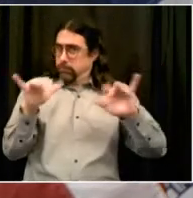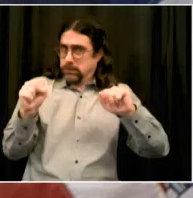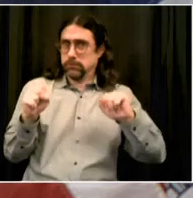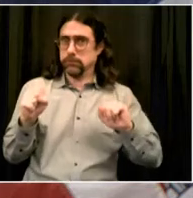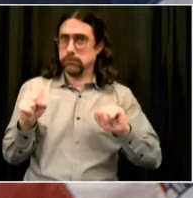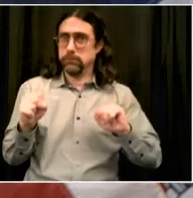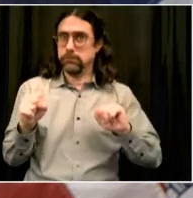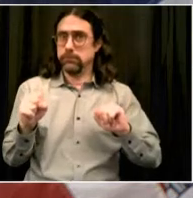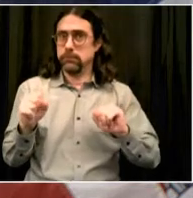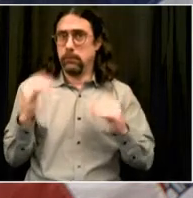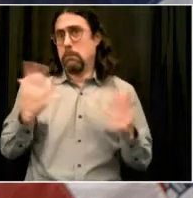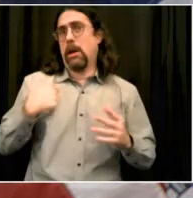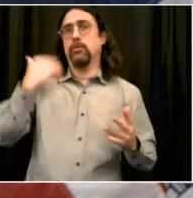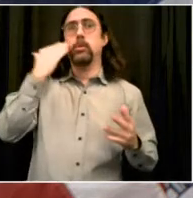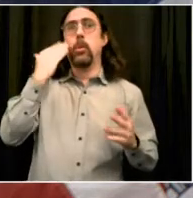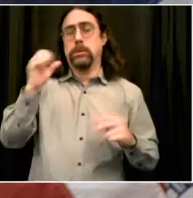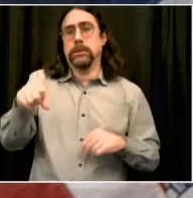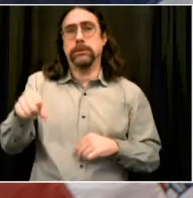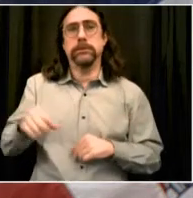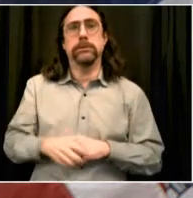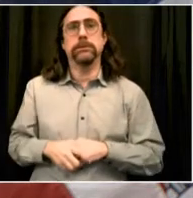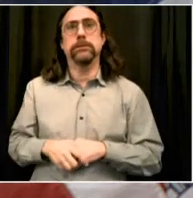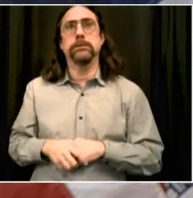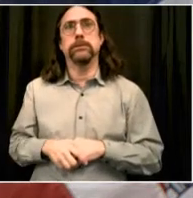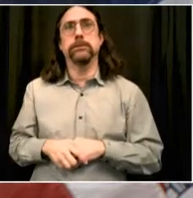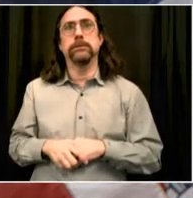The next is Yoav from the city.